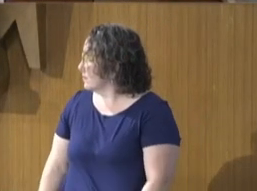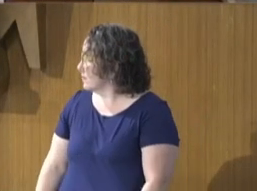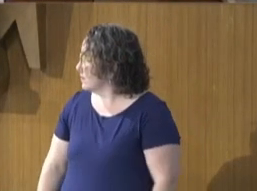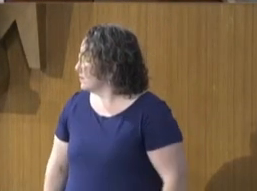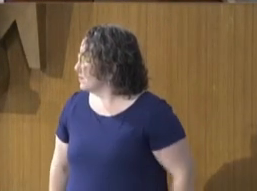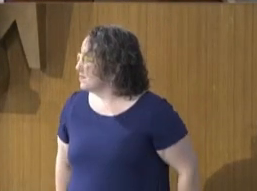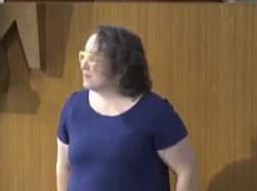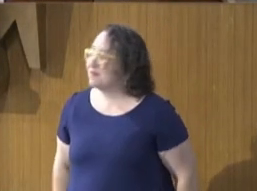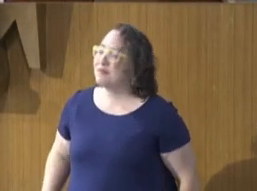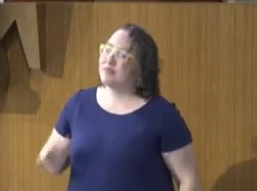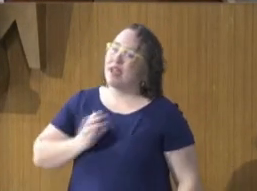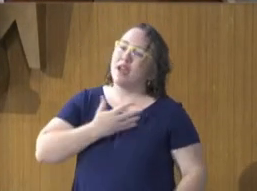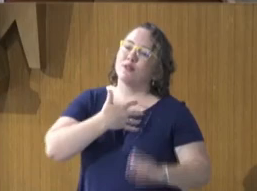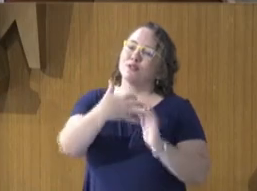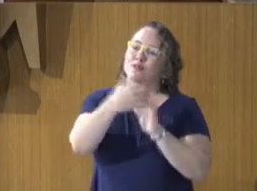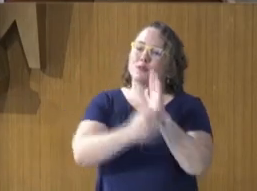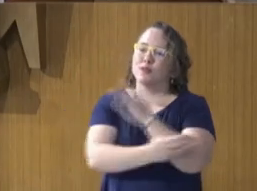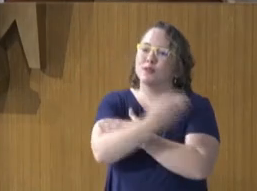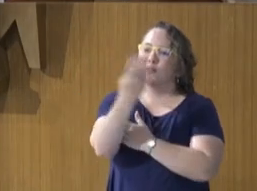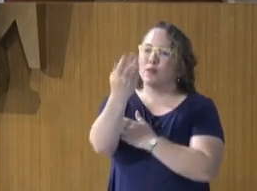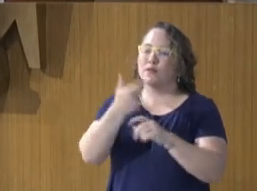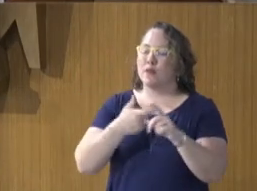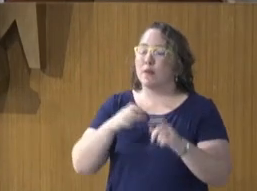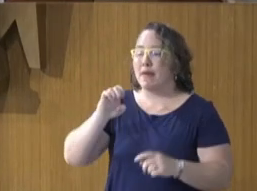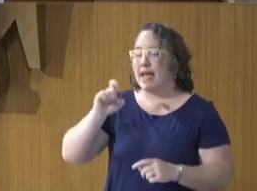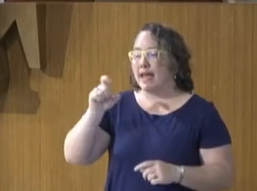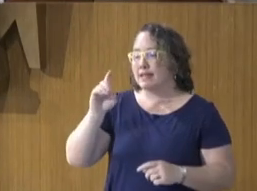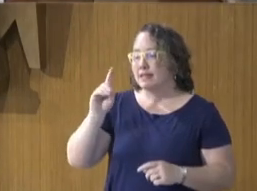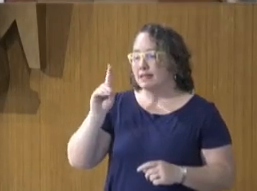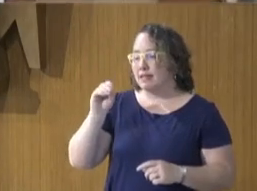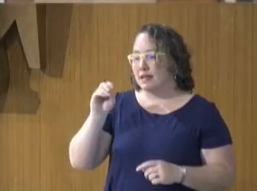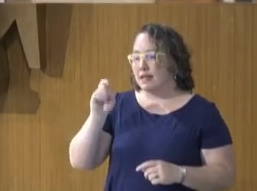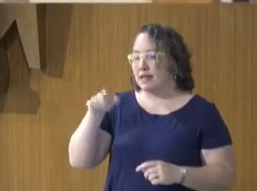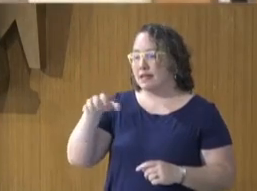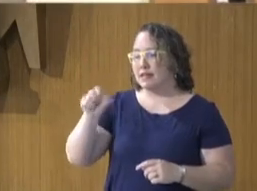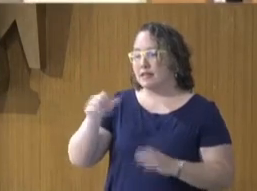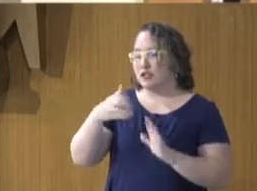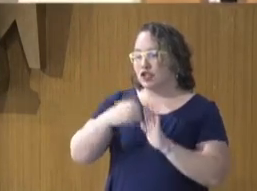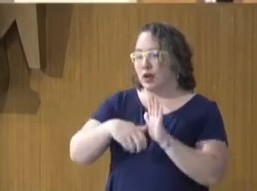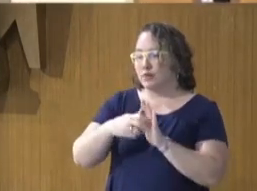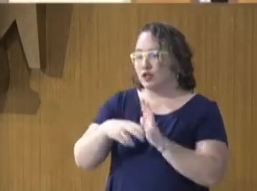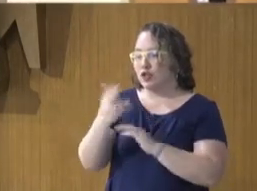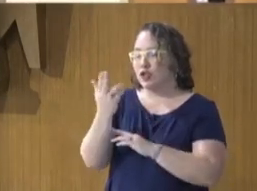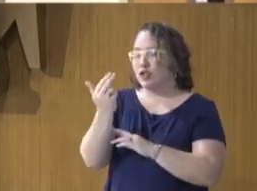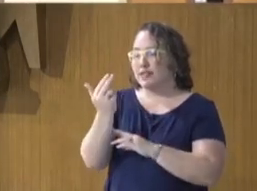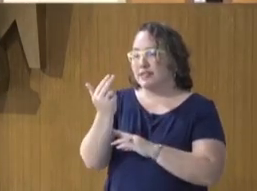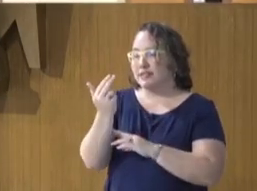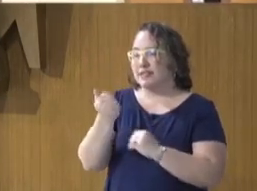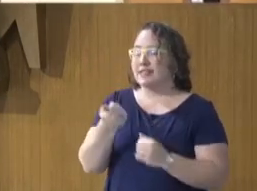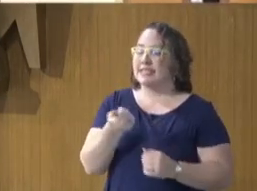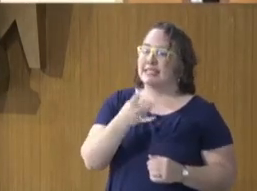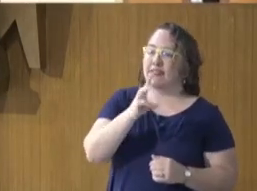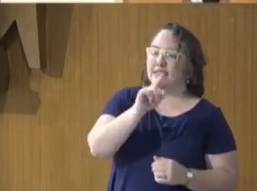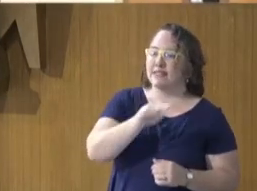Our scripture reading this morning comes from the book of Exodus, chapter 13, verses 17 to 22.